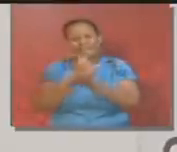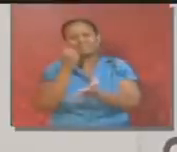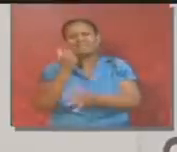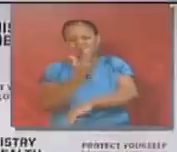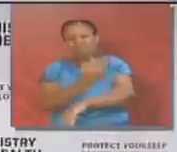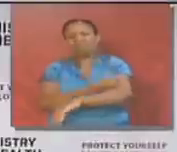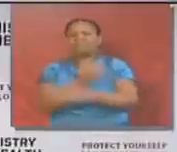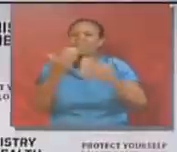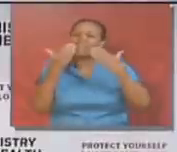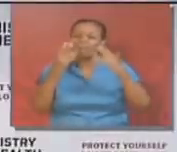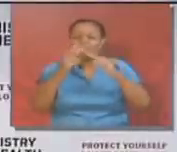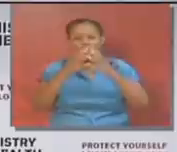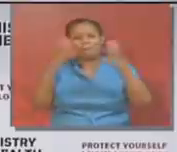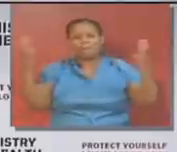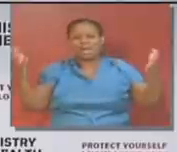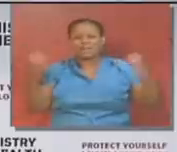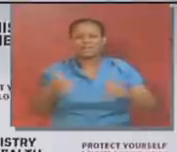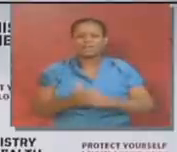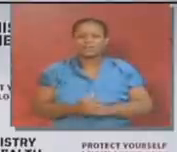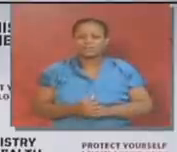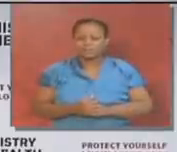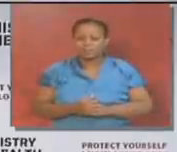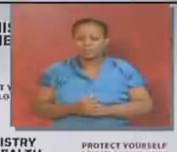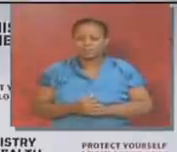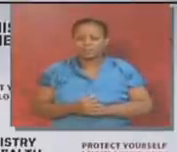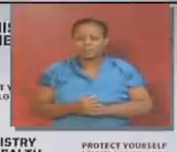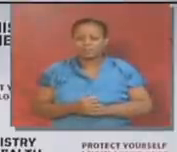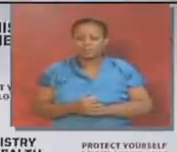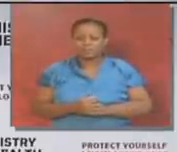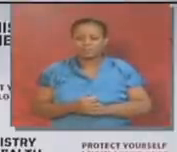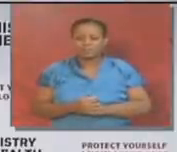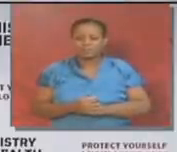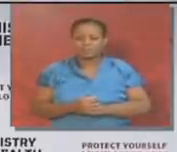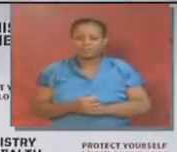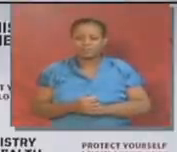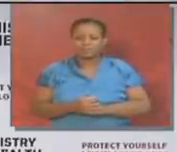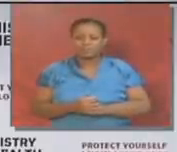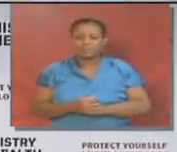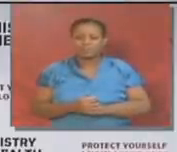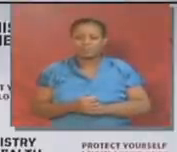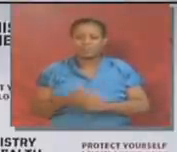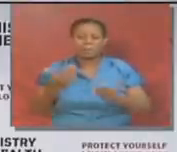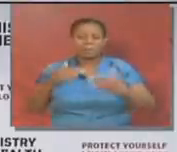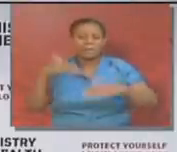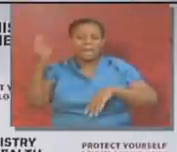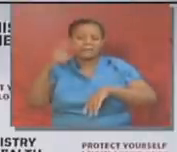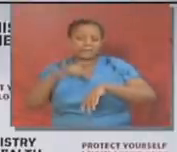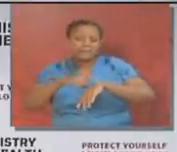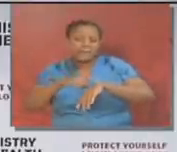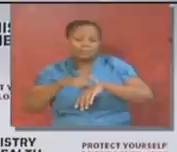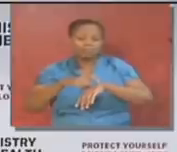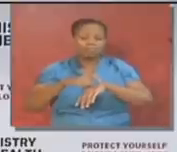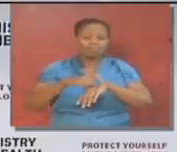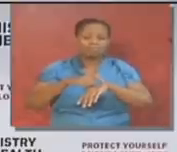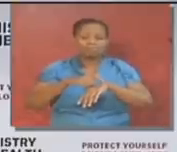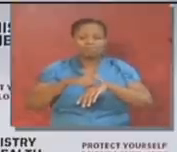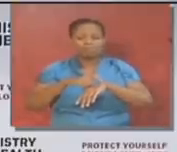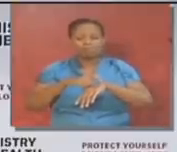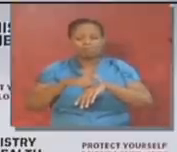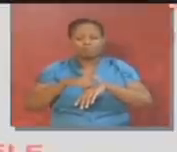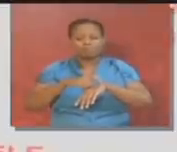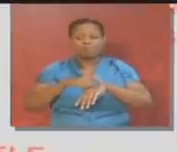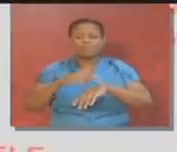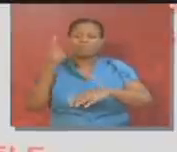much. Yeah. Thank you very much, Dr. Paul. Maybe next time we will get her to sing that slogan for